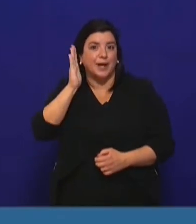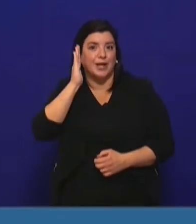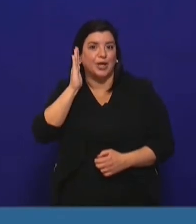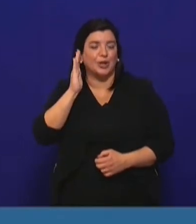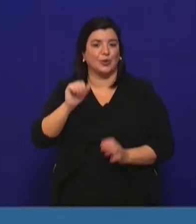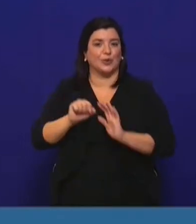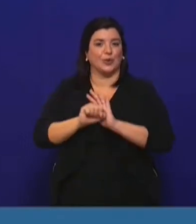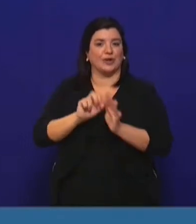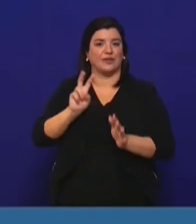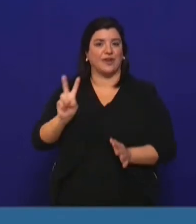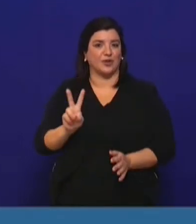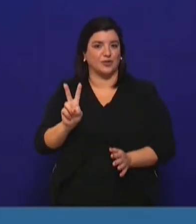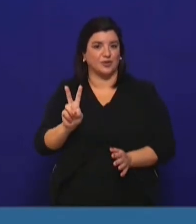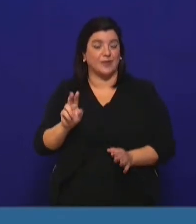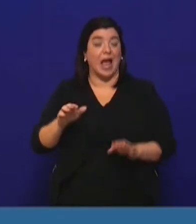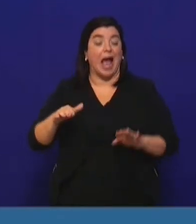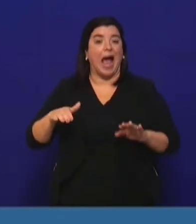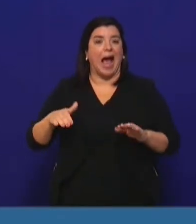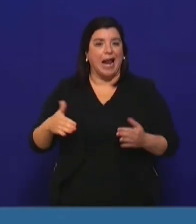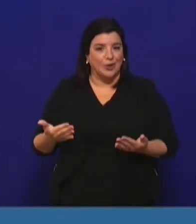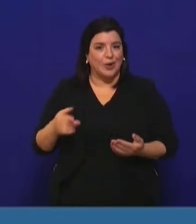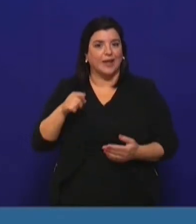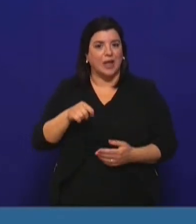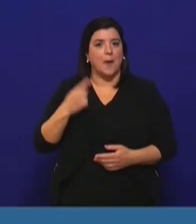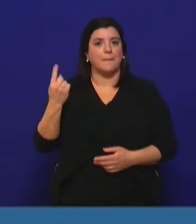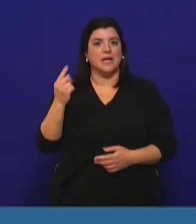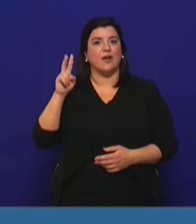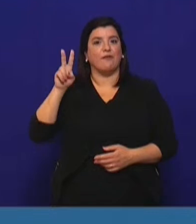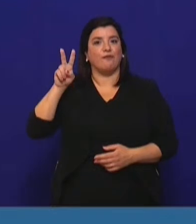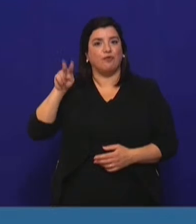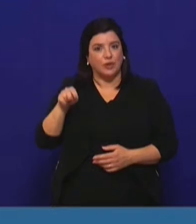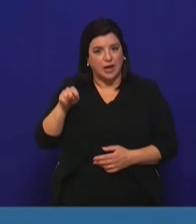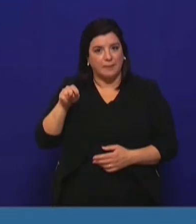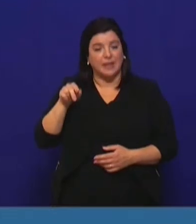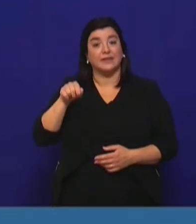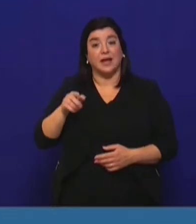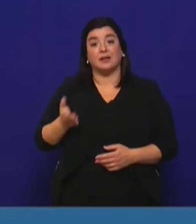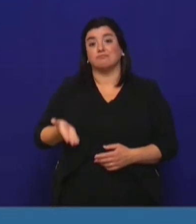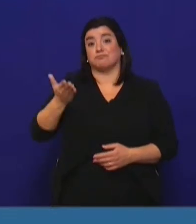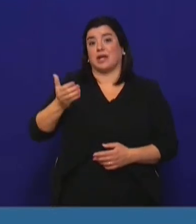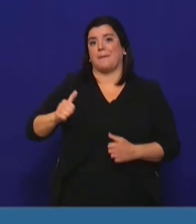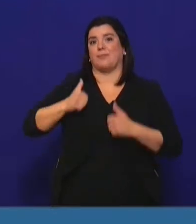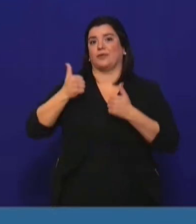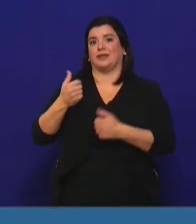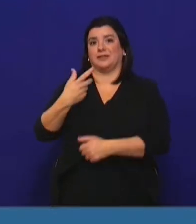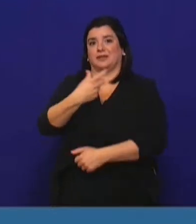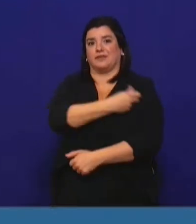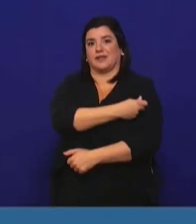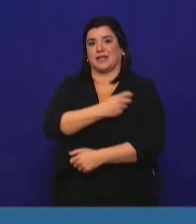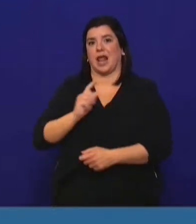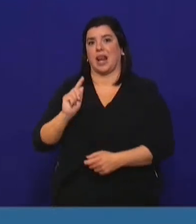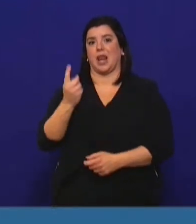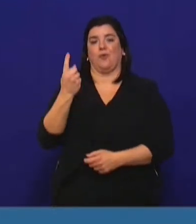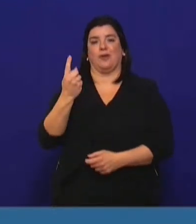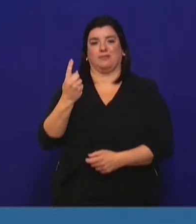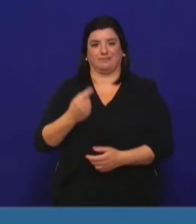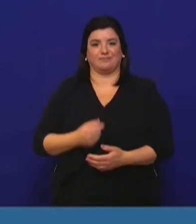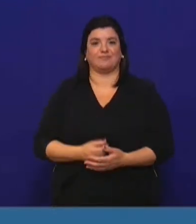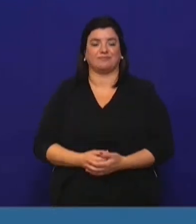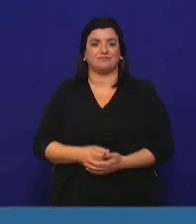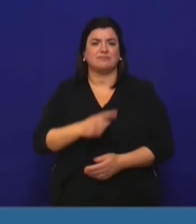ta' imwiet, u allura wkoll dawn għamilna tajnihom il-priorità għat-tilqim. U allura mill-ġimgħa